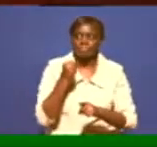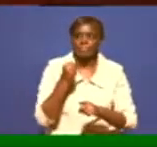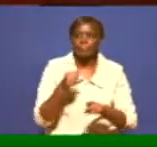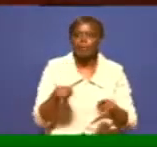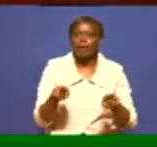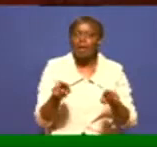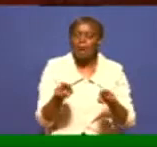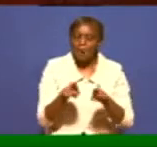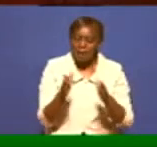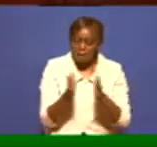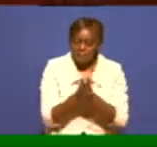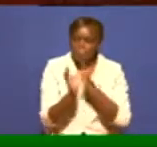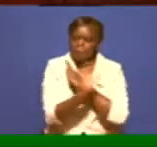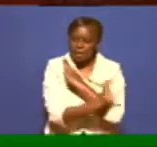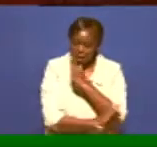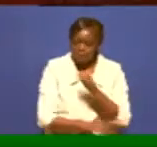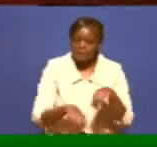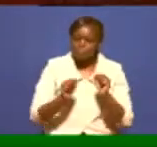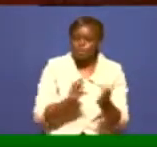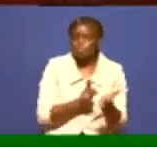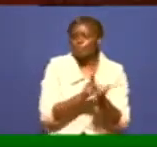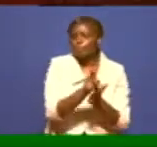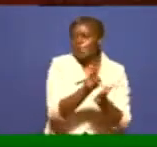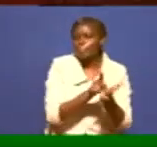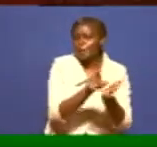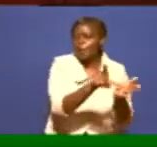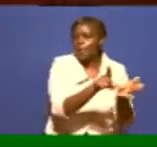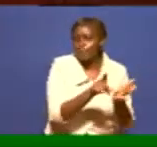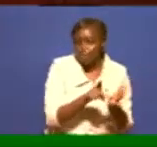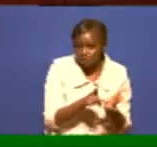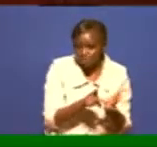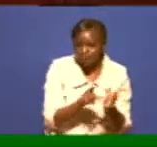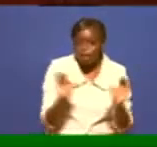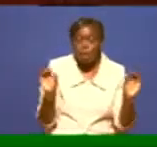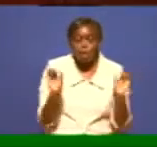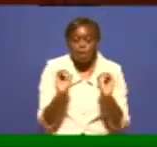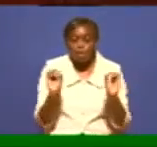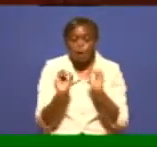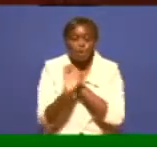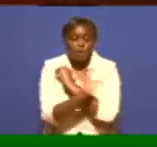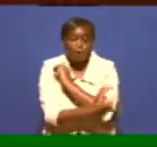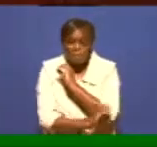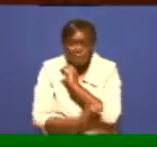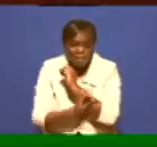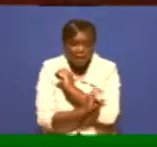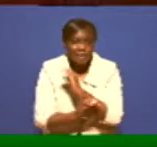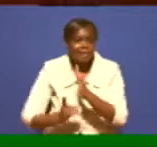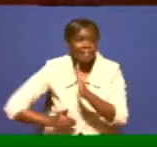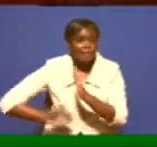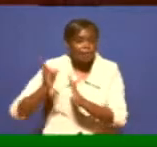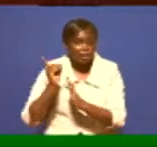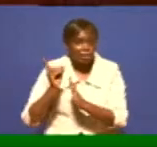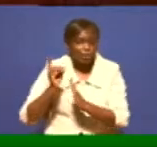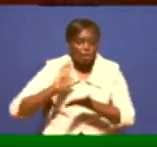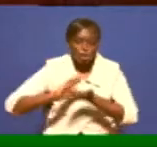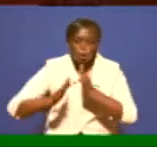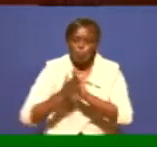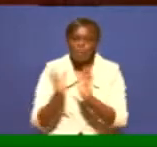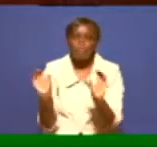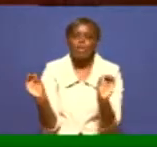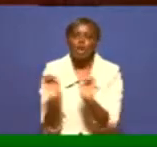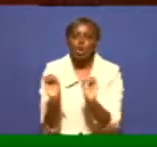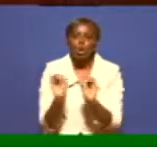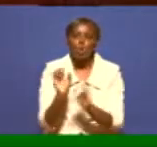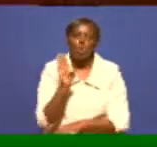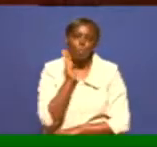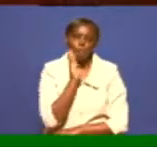can be able to pay. No country can be able to achieve meaningful development without borrowing.